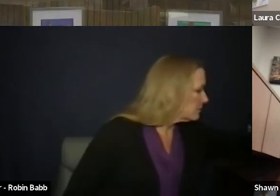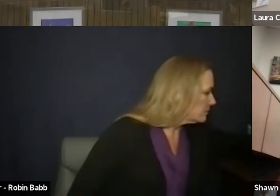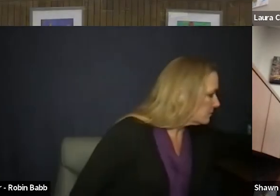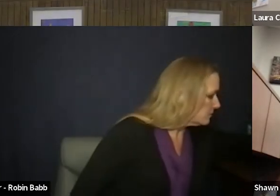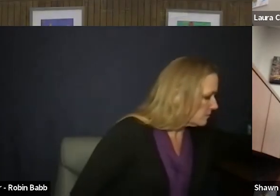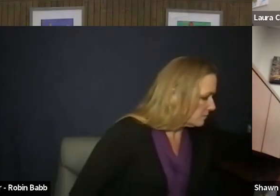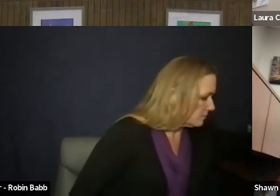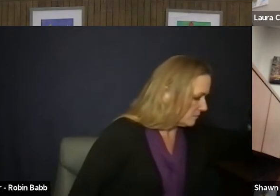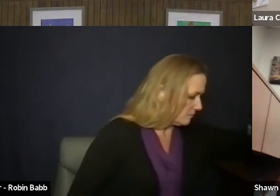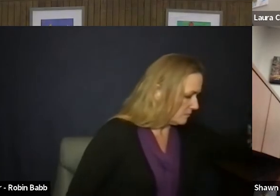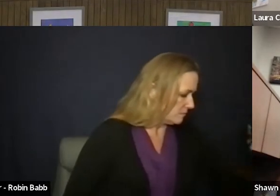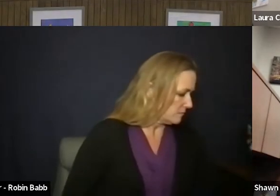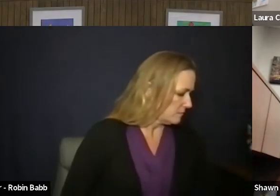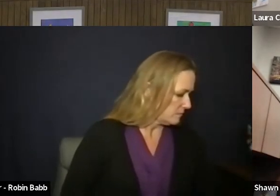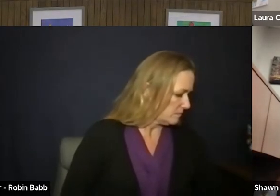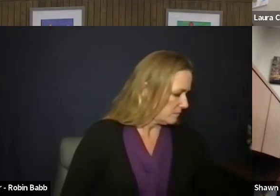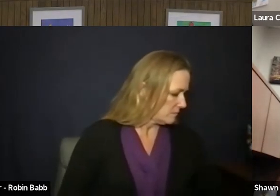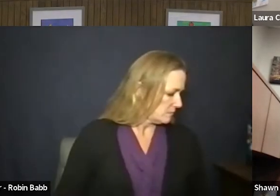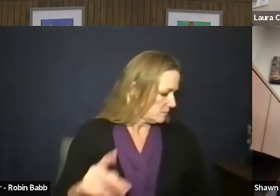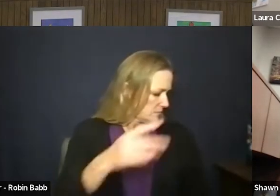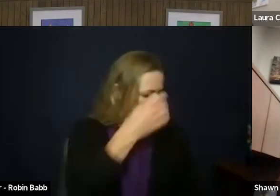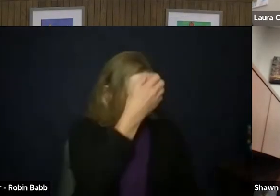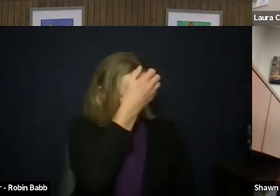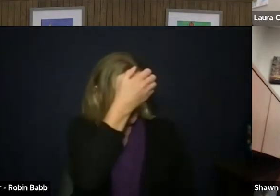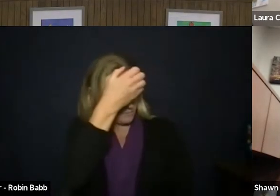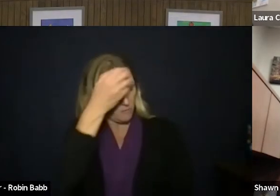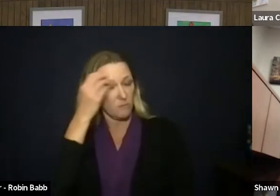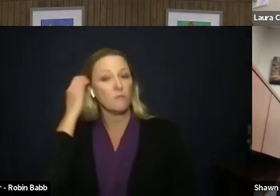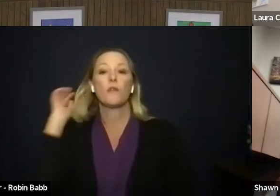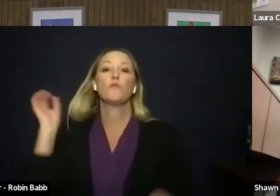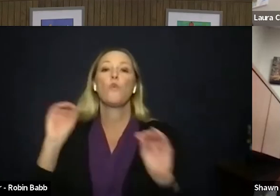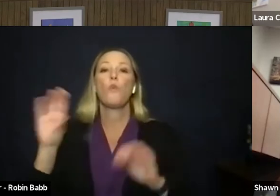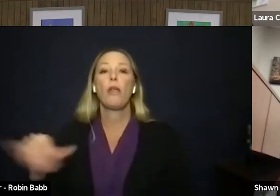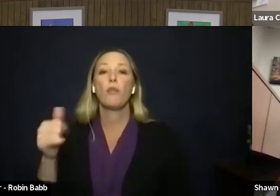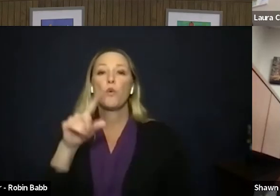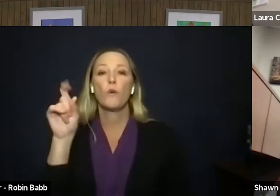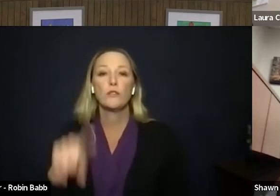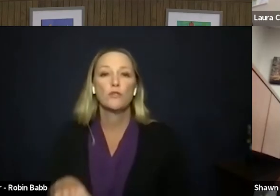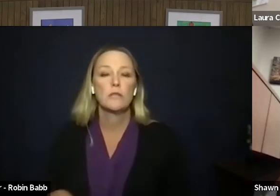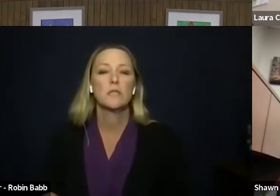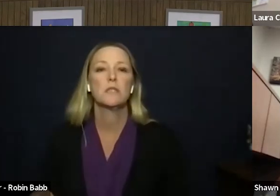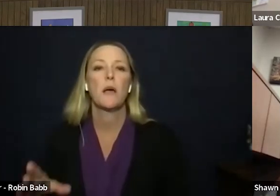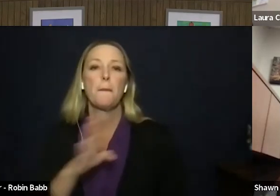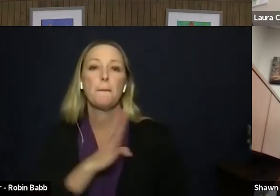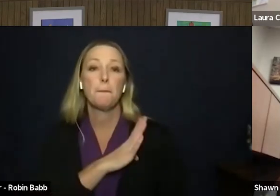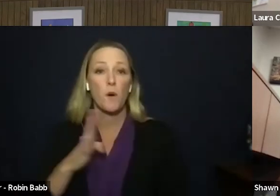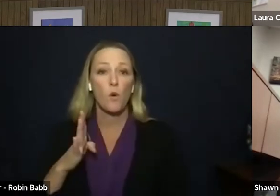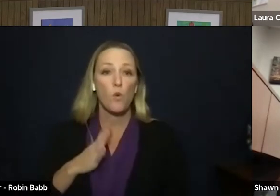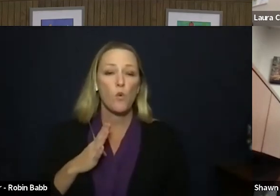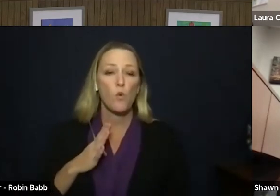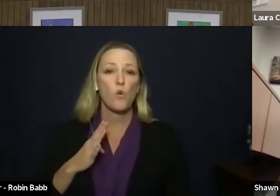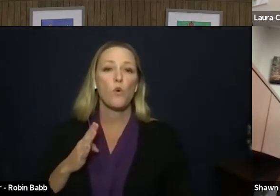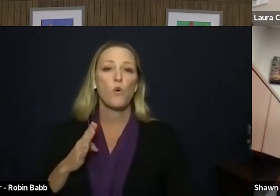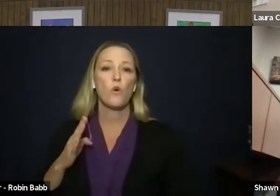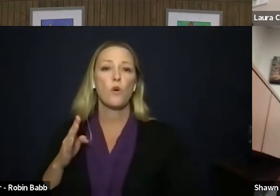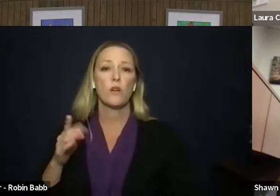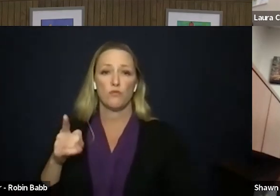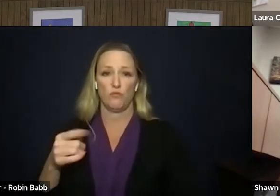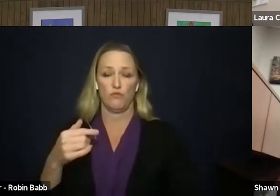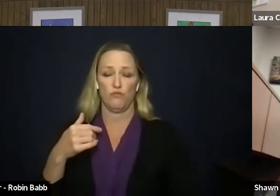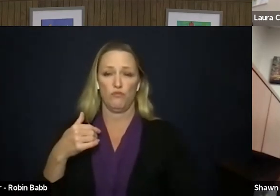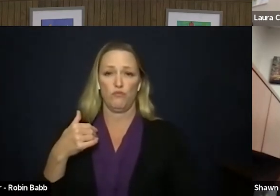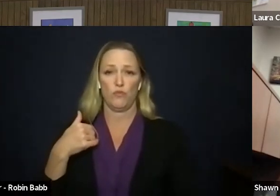ah okay um see no other questions on this um board members do i have a motion to